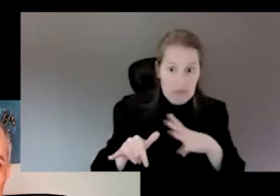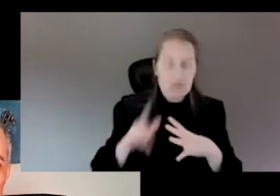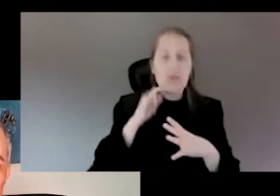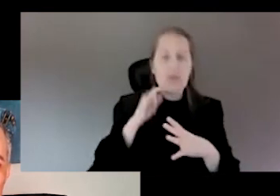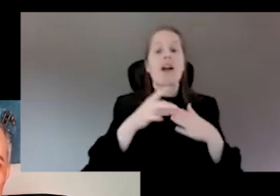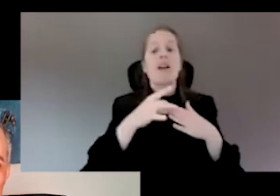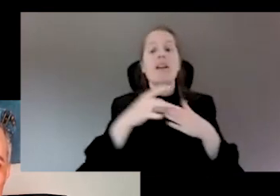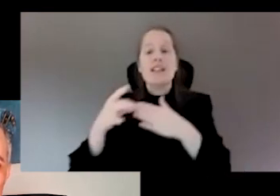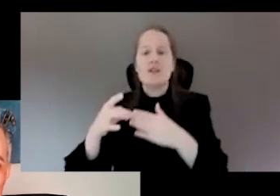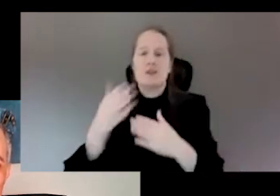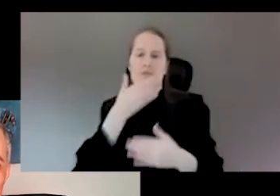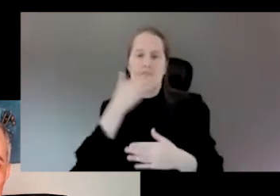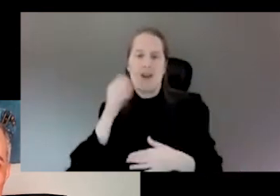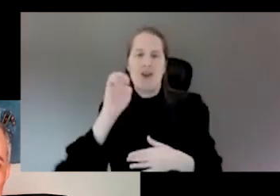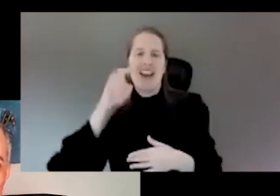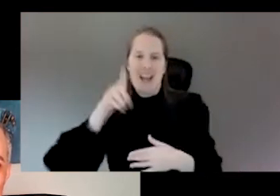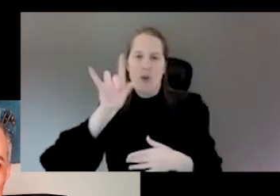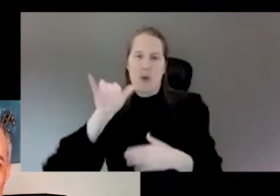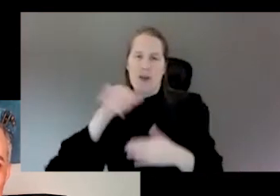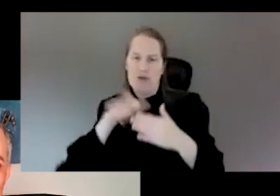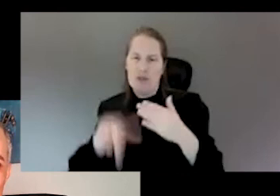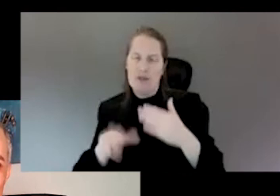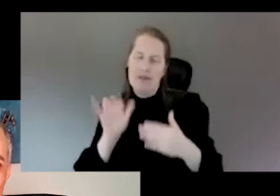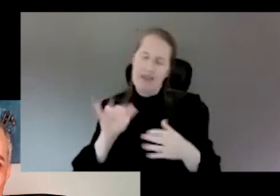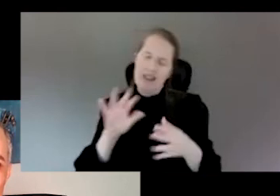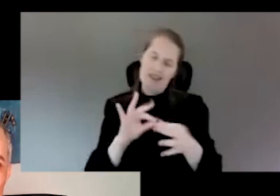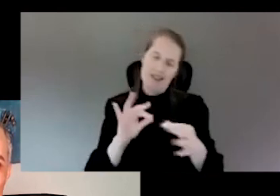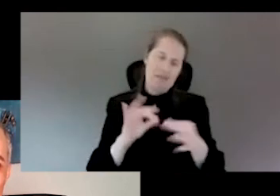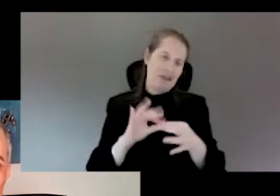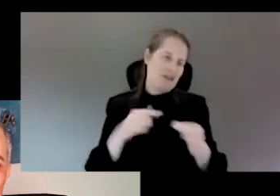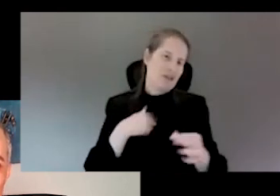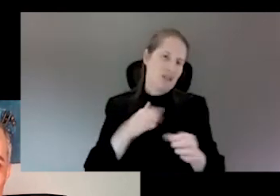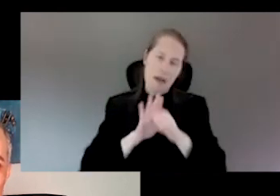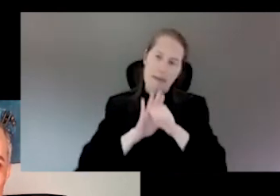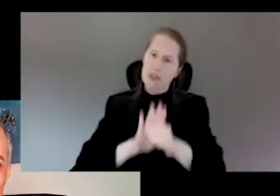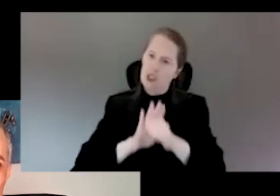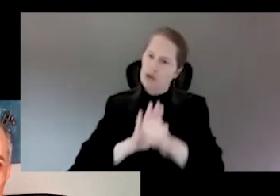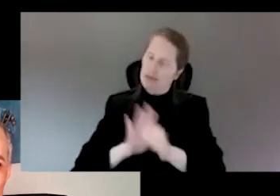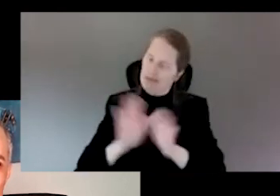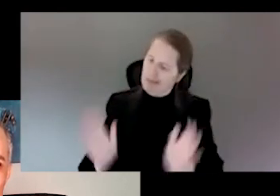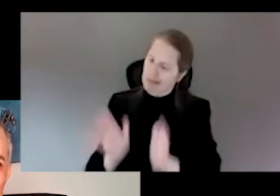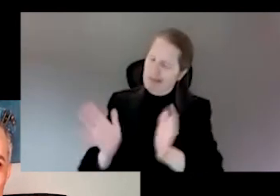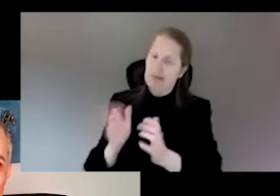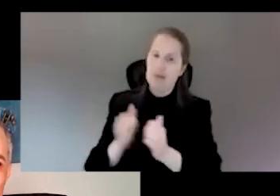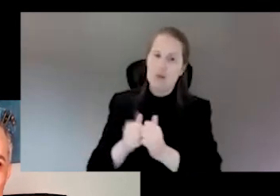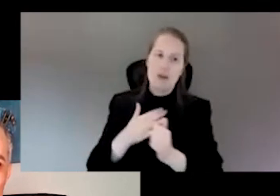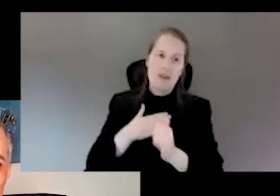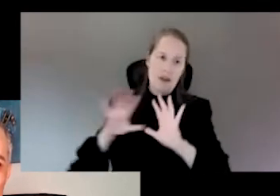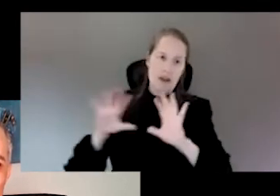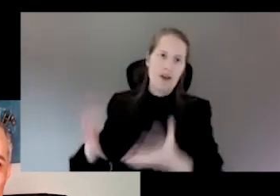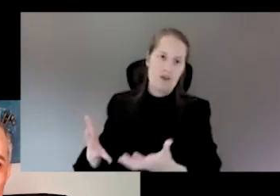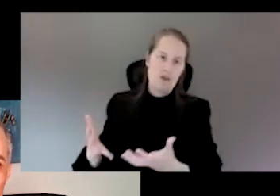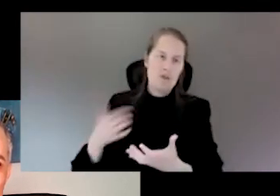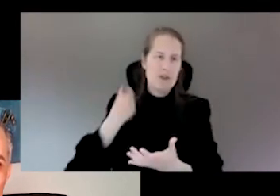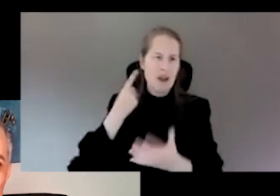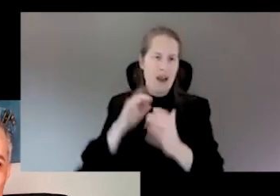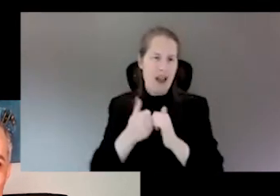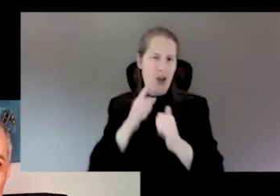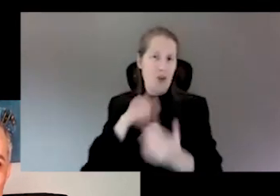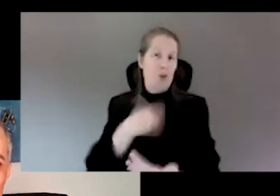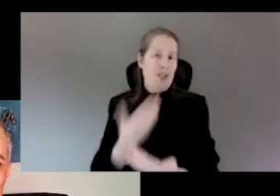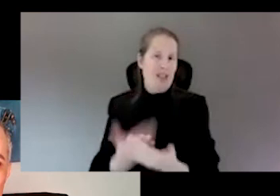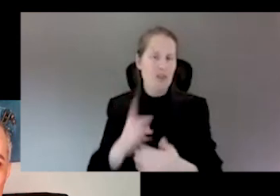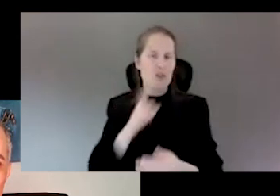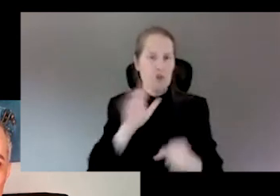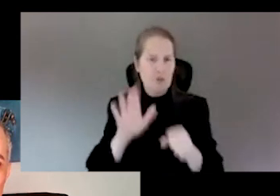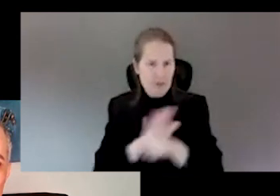so those are the messages that I continue to push forward to our group of understanding of how we're going to get to equity and access